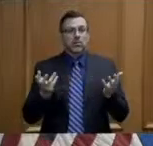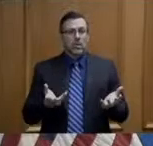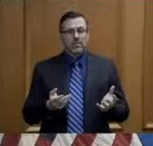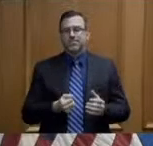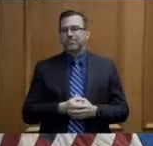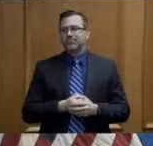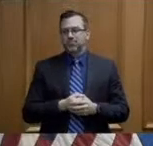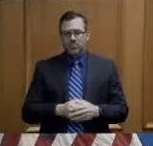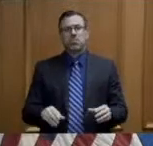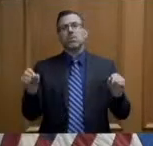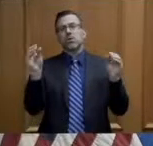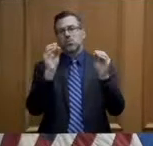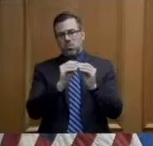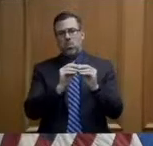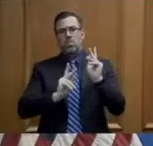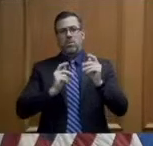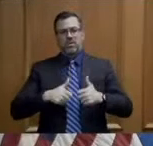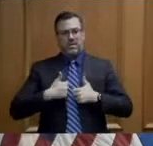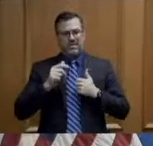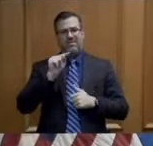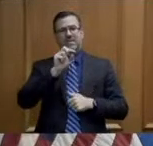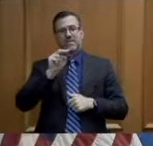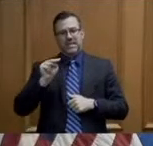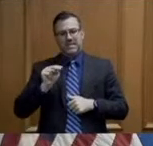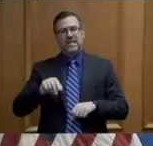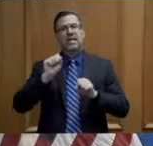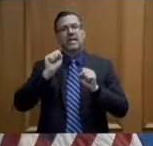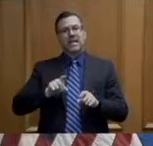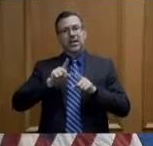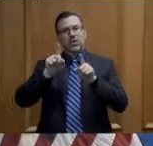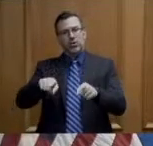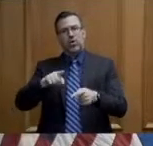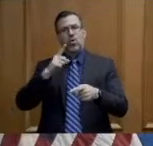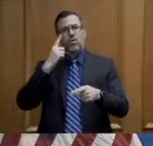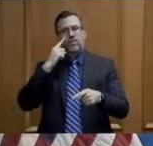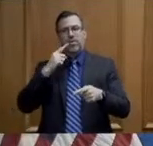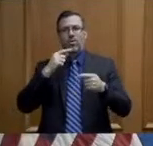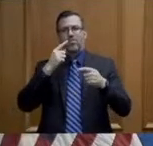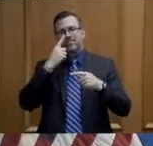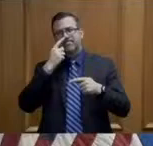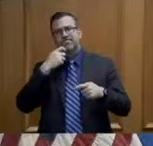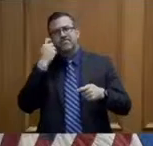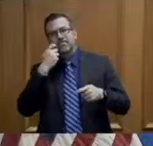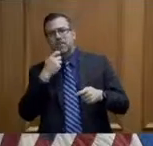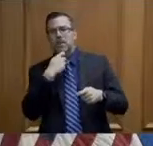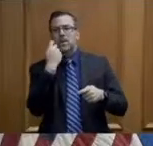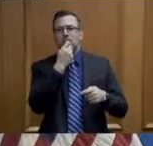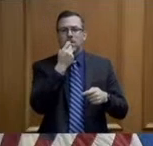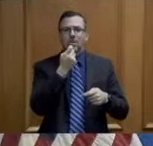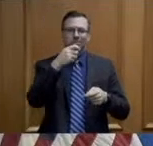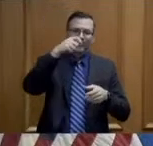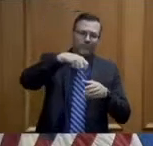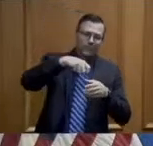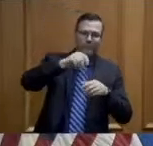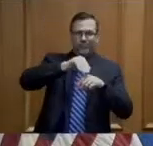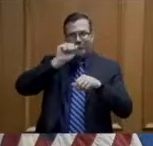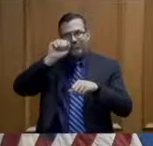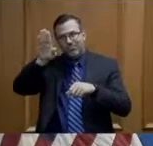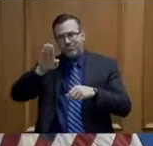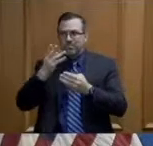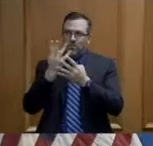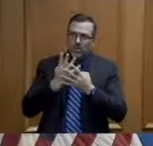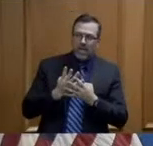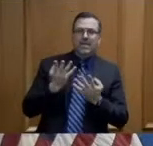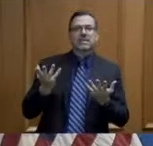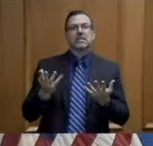access to testing. This increased testing capacity will empower our citizens to make